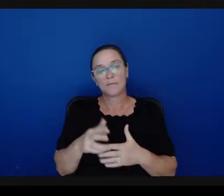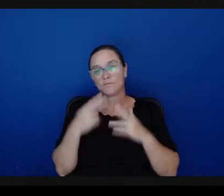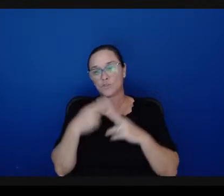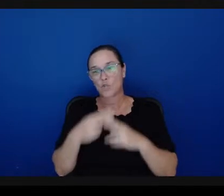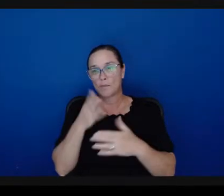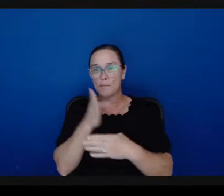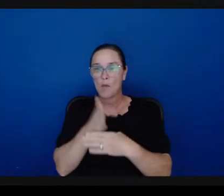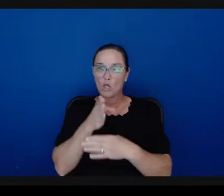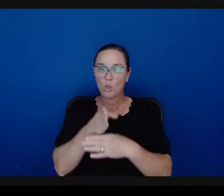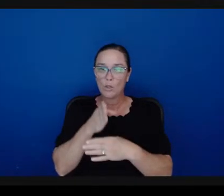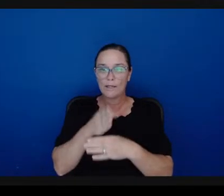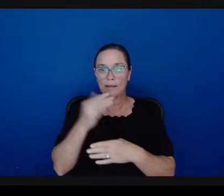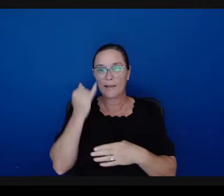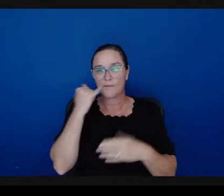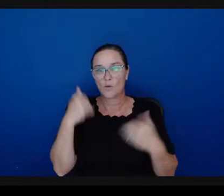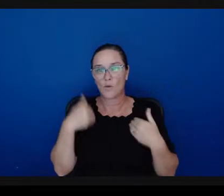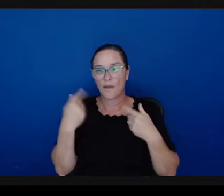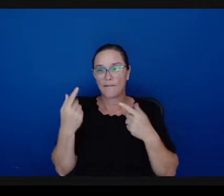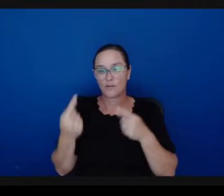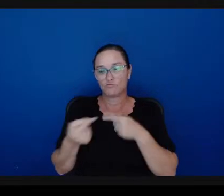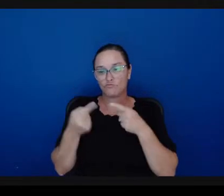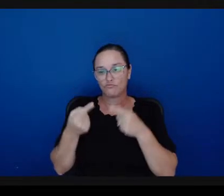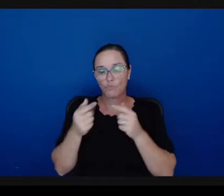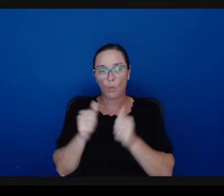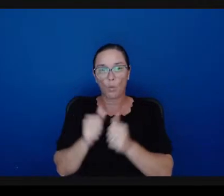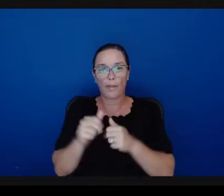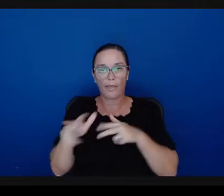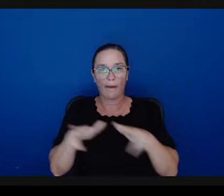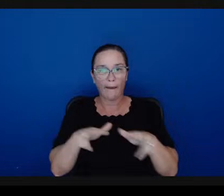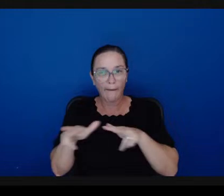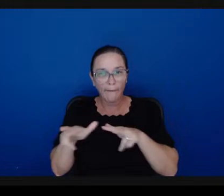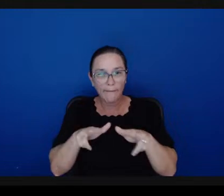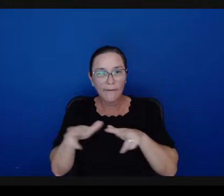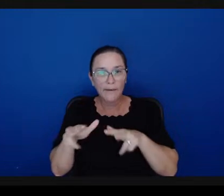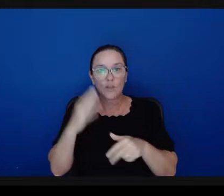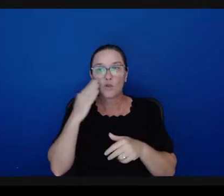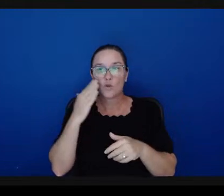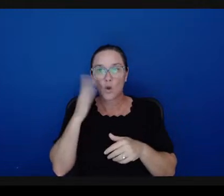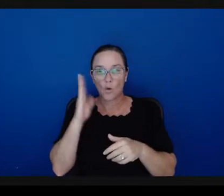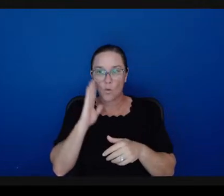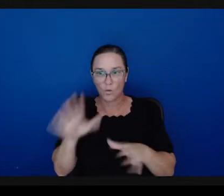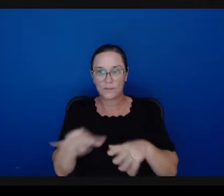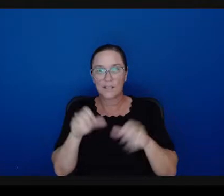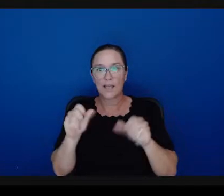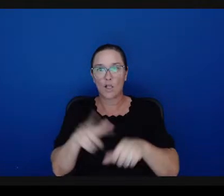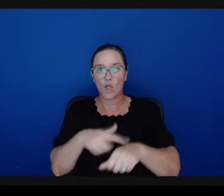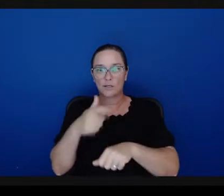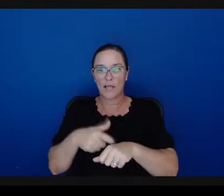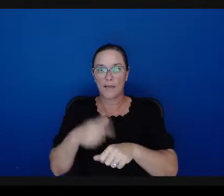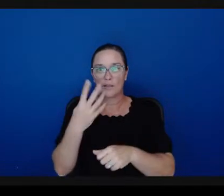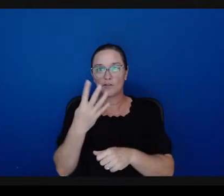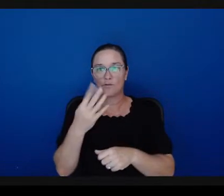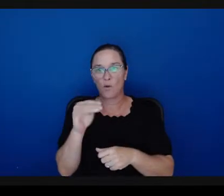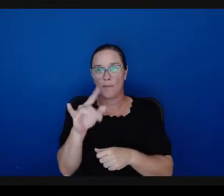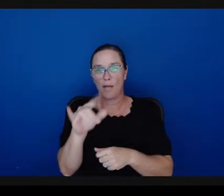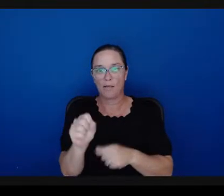any difficulty hiking, just know that it's going to take a while, and it's 4-mile round